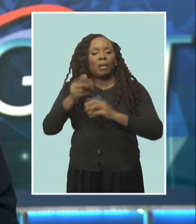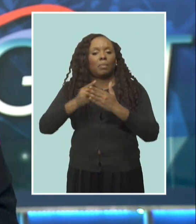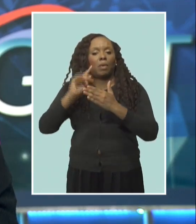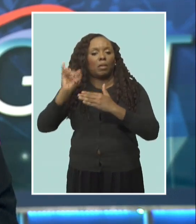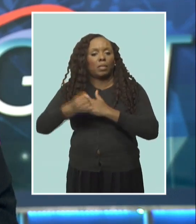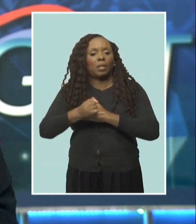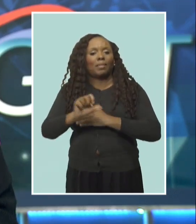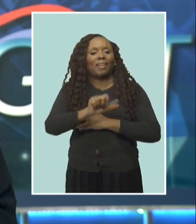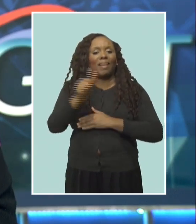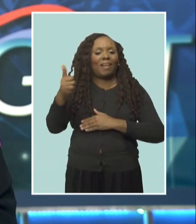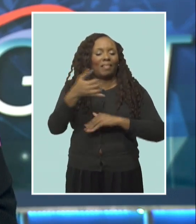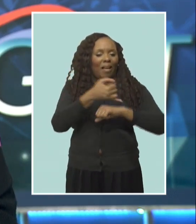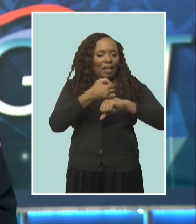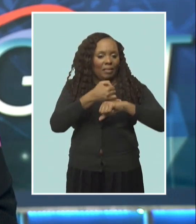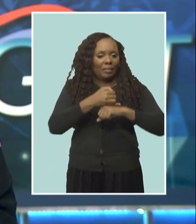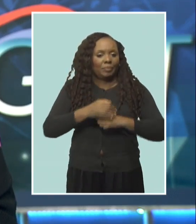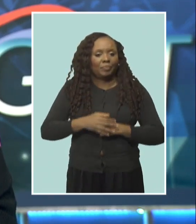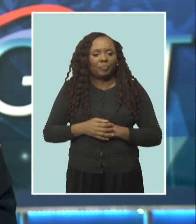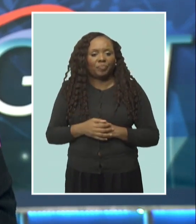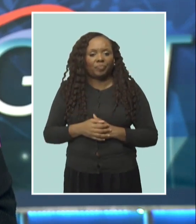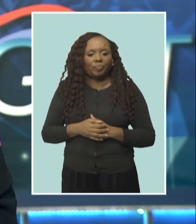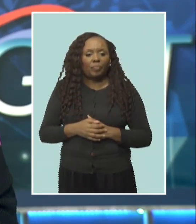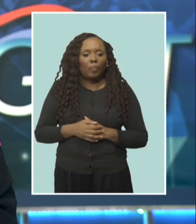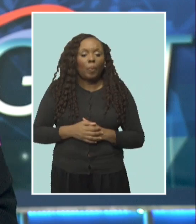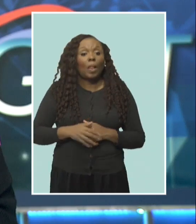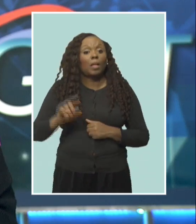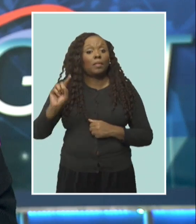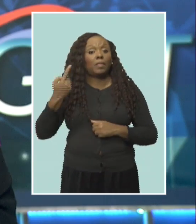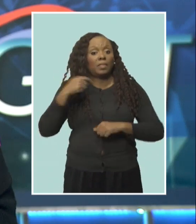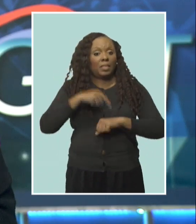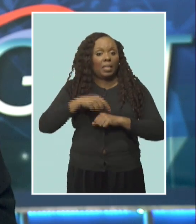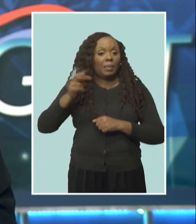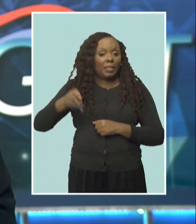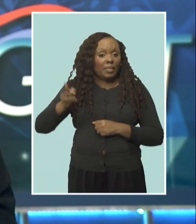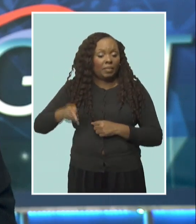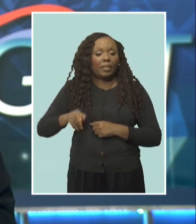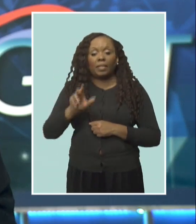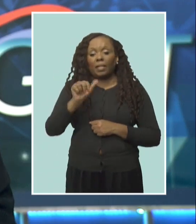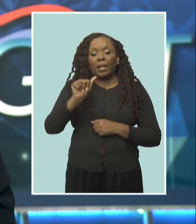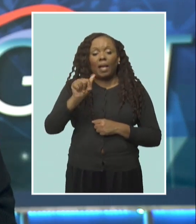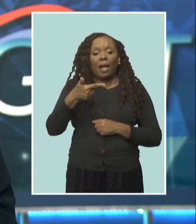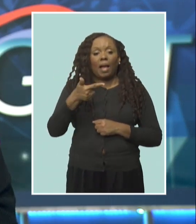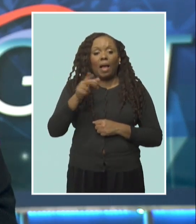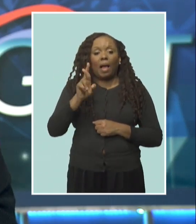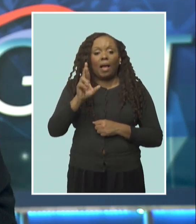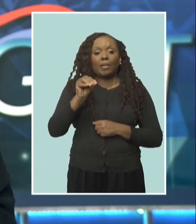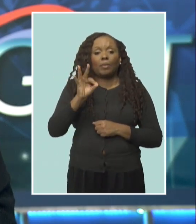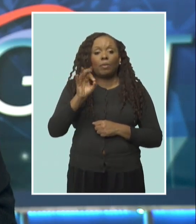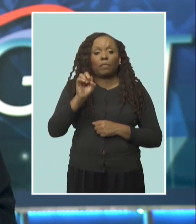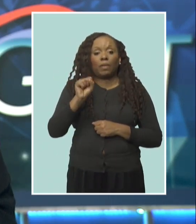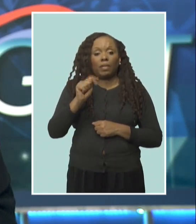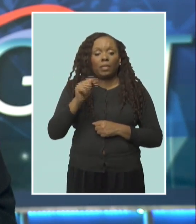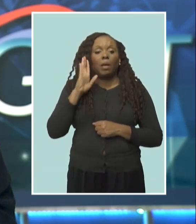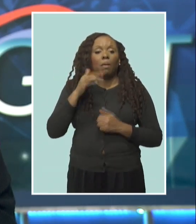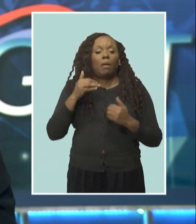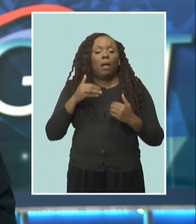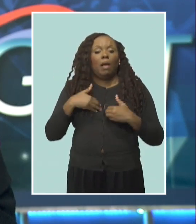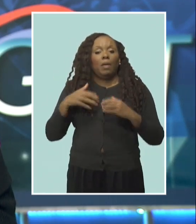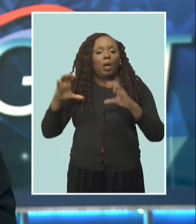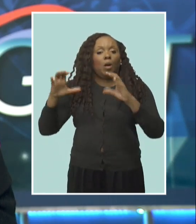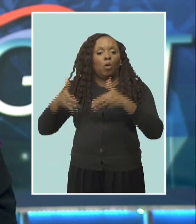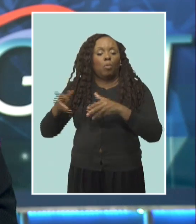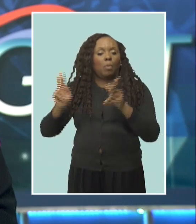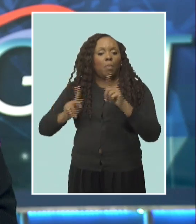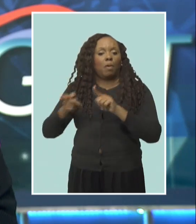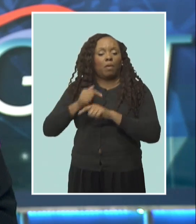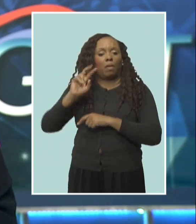For the first time in its history, Agro Fest will include a Venezuelan contingent, and organizers have promised a